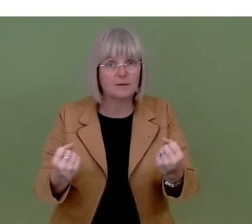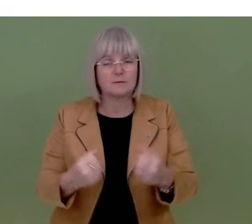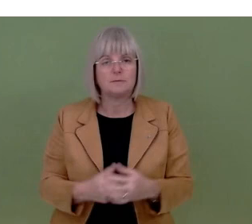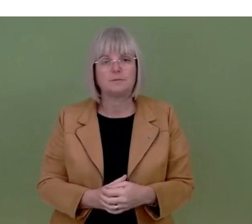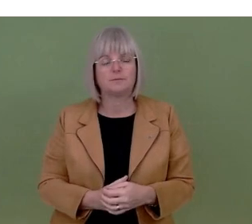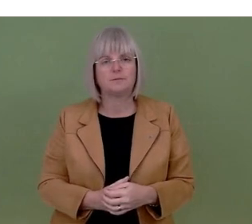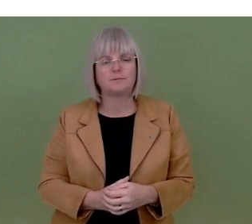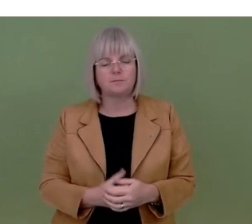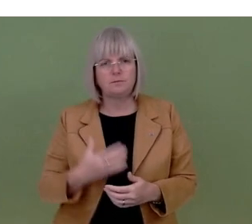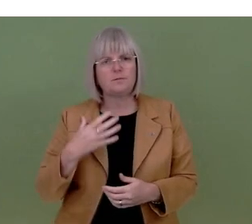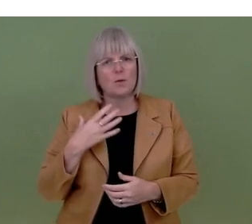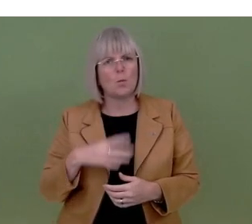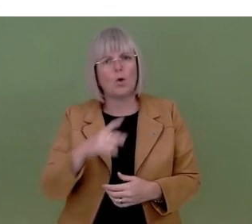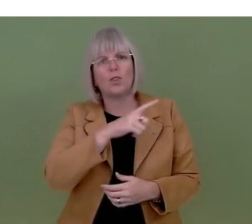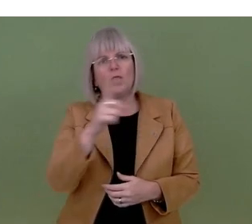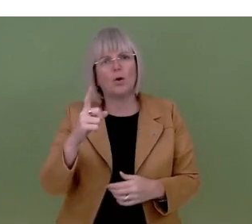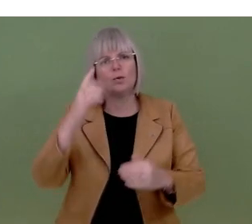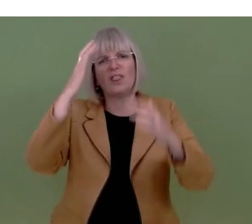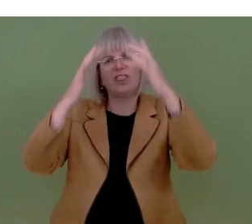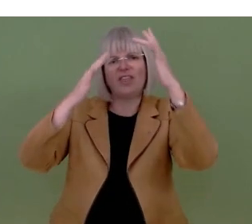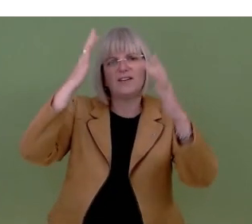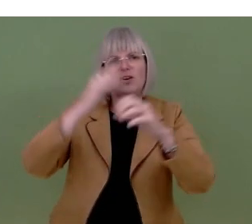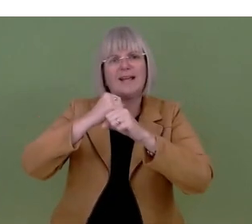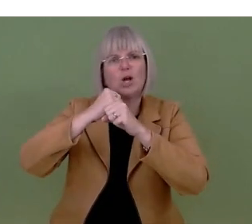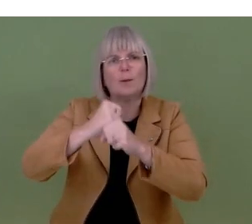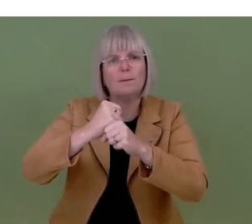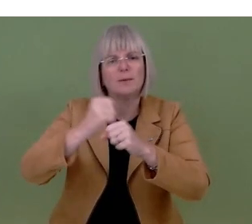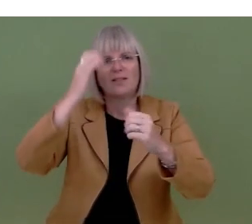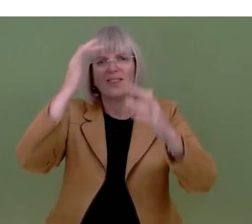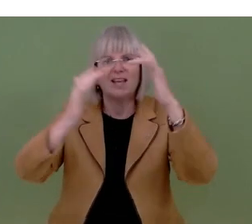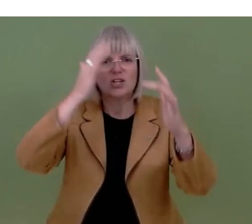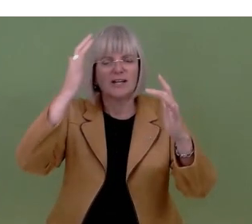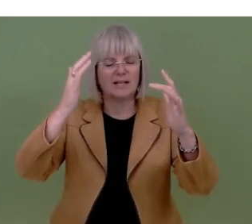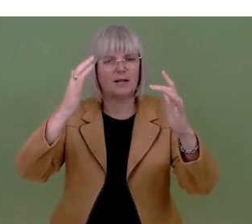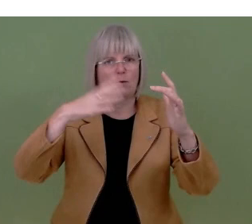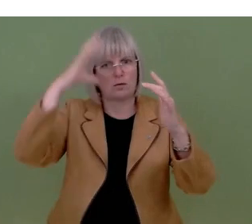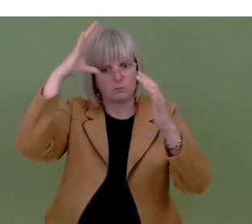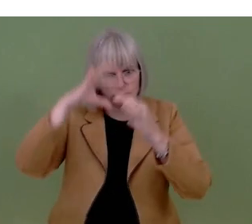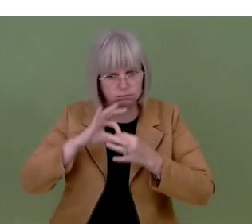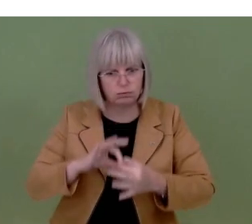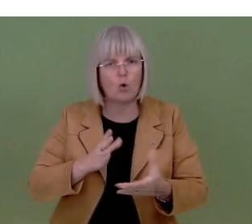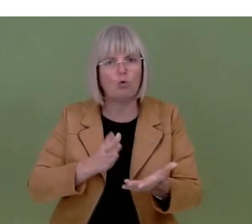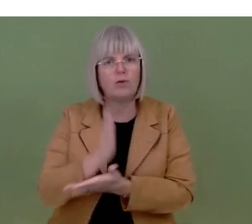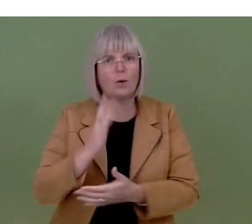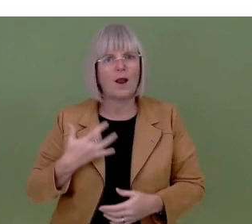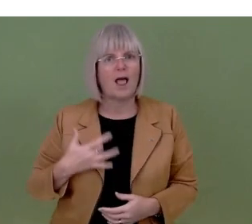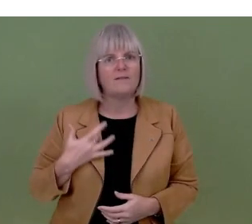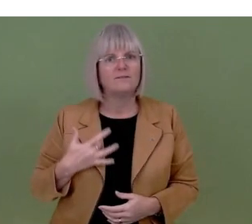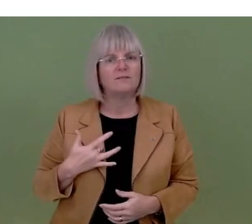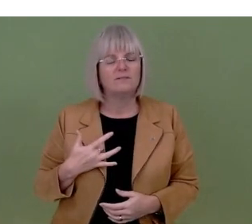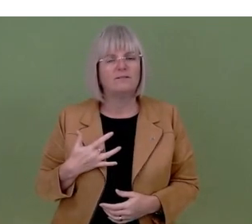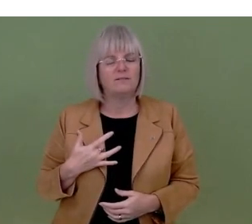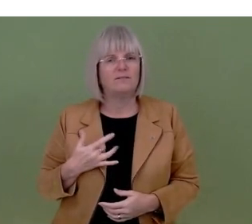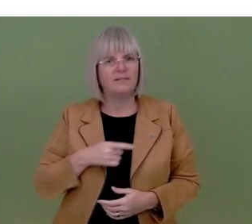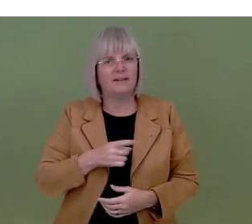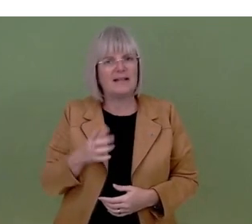come down to earth. They're not sort of just planets up in the stratosphere somewhere, but these need to be lived in